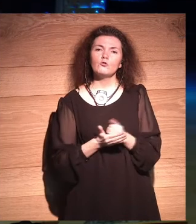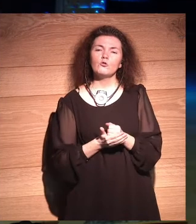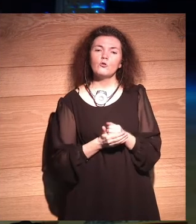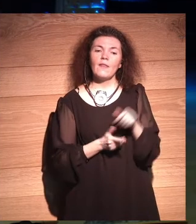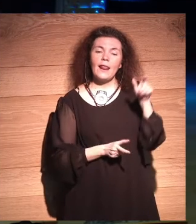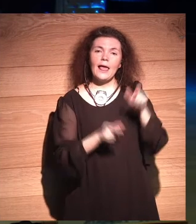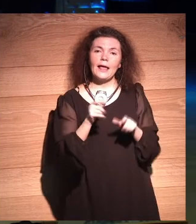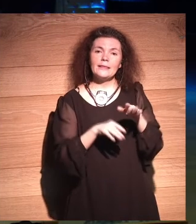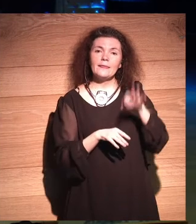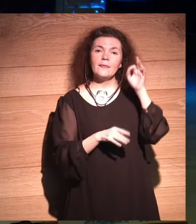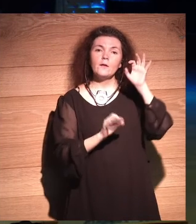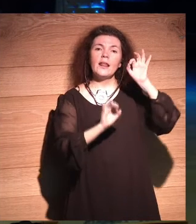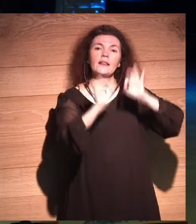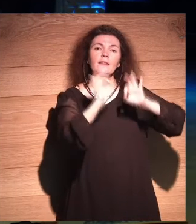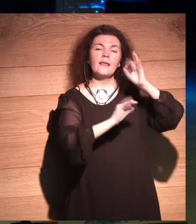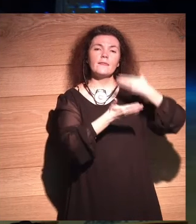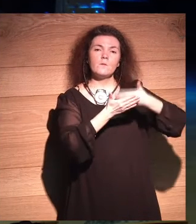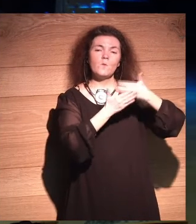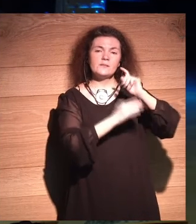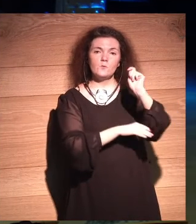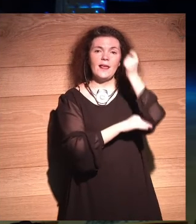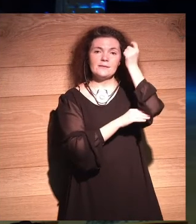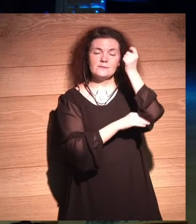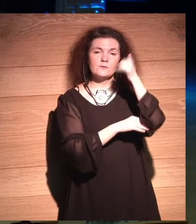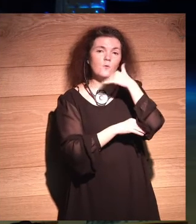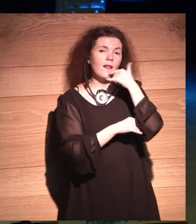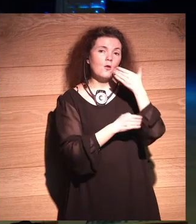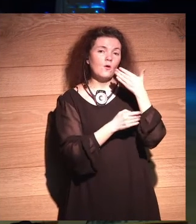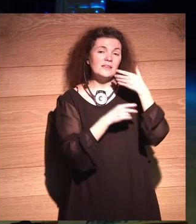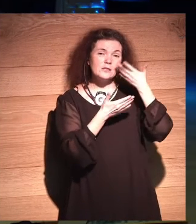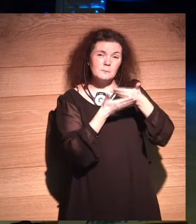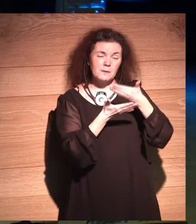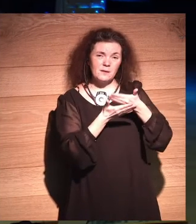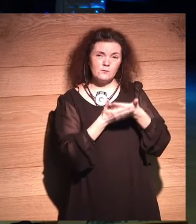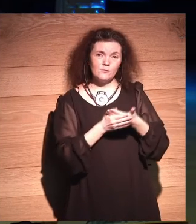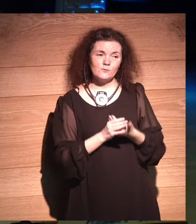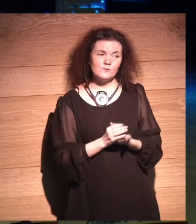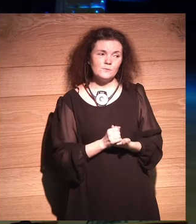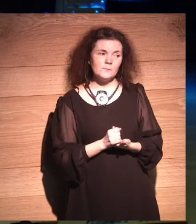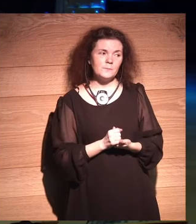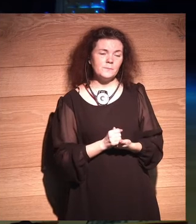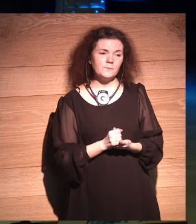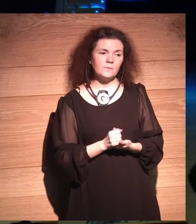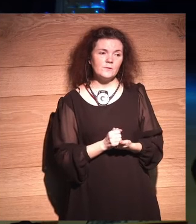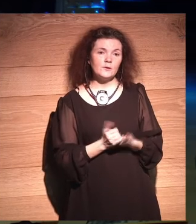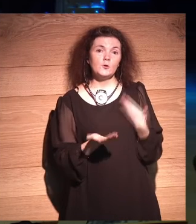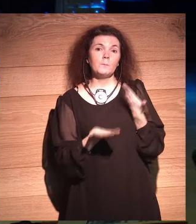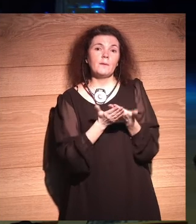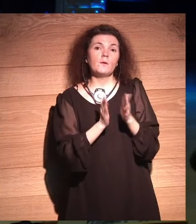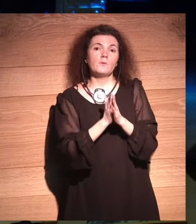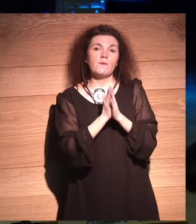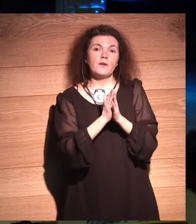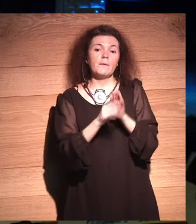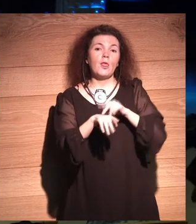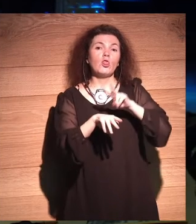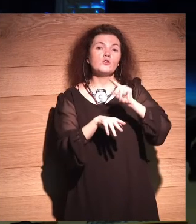I have to shut up because there are a lot of questions here. So os pido por favor, es que... We have